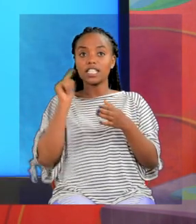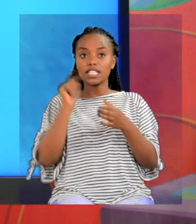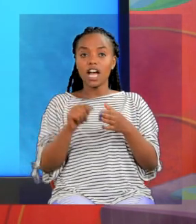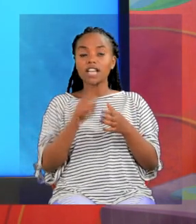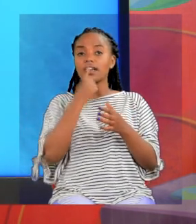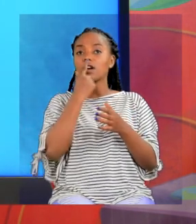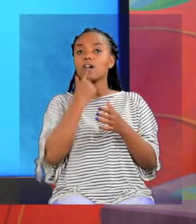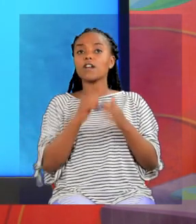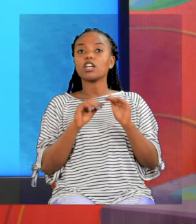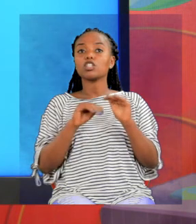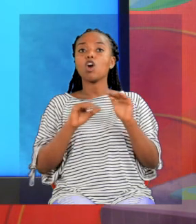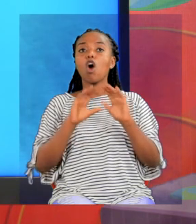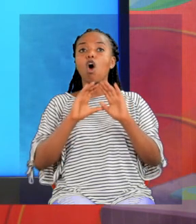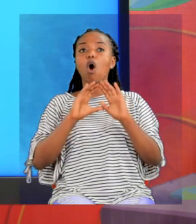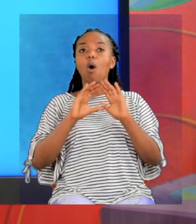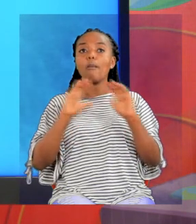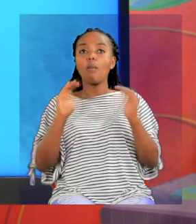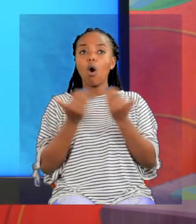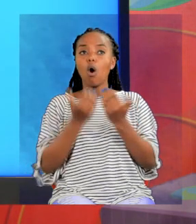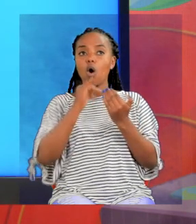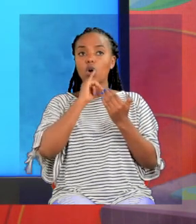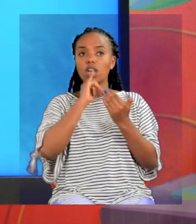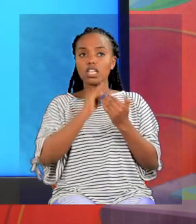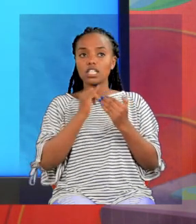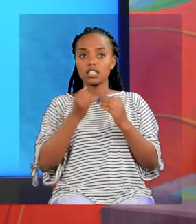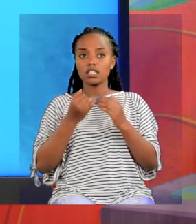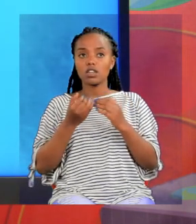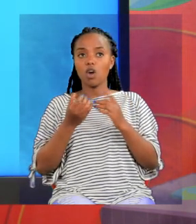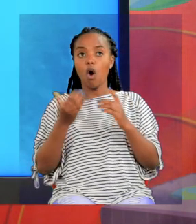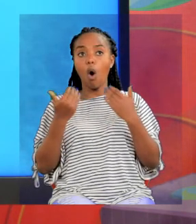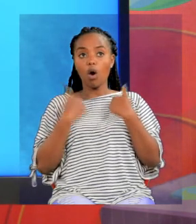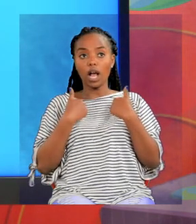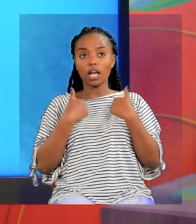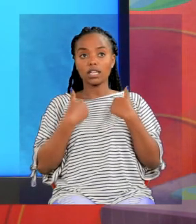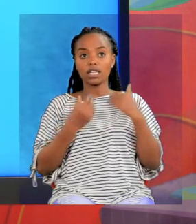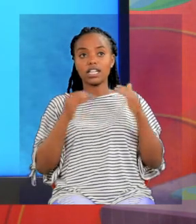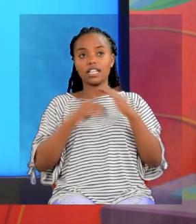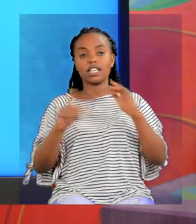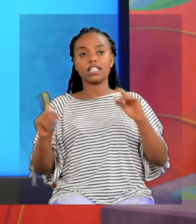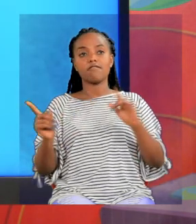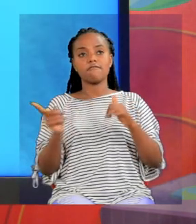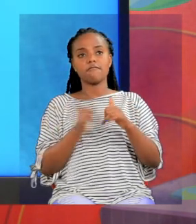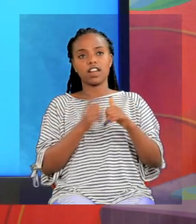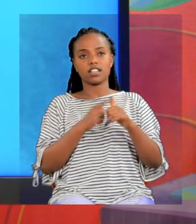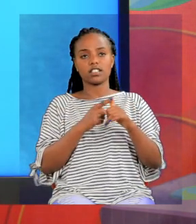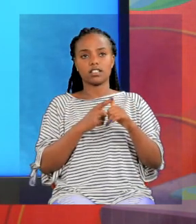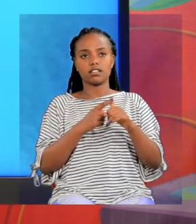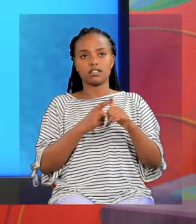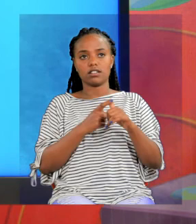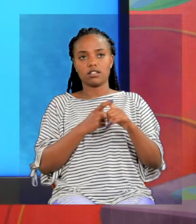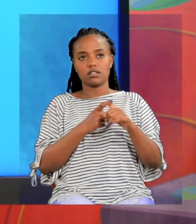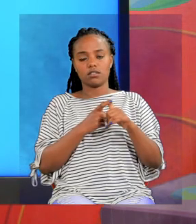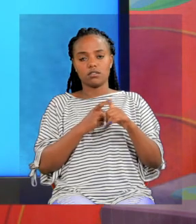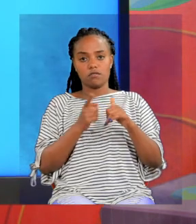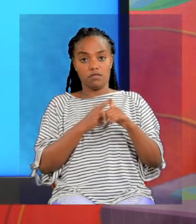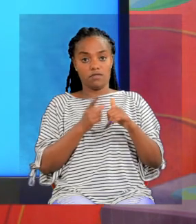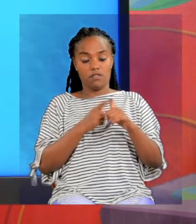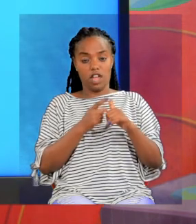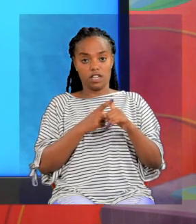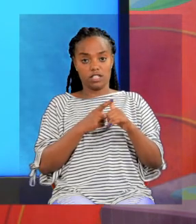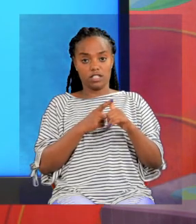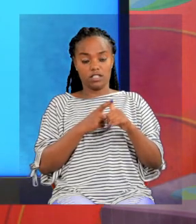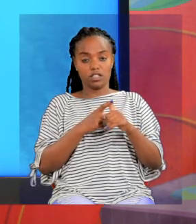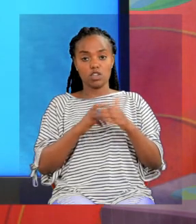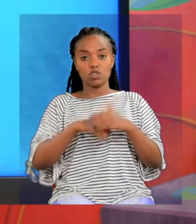ball is occurred in the first draw. Red ball is occurred on the first row, is not replaced. So we are asked